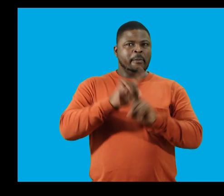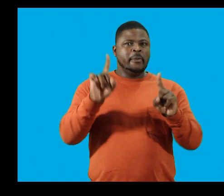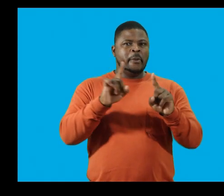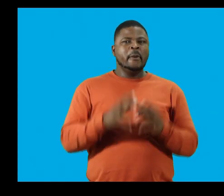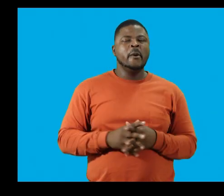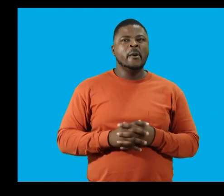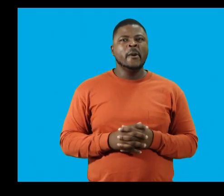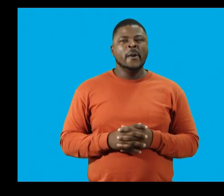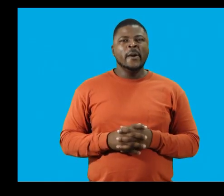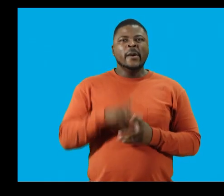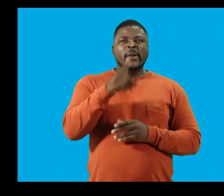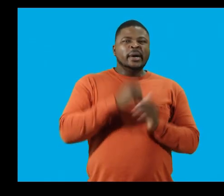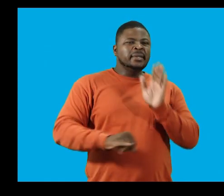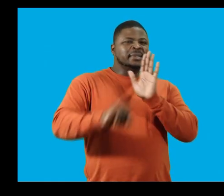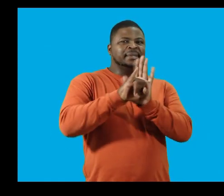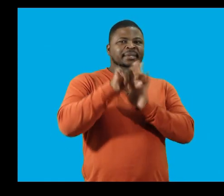mistake.